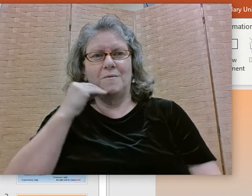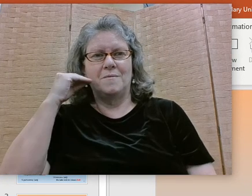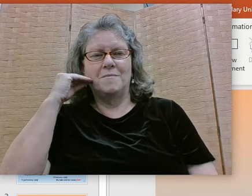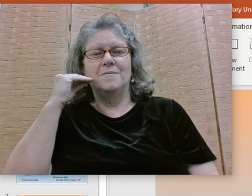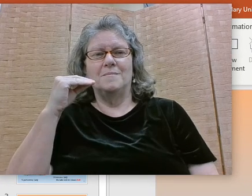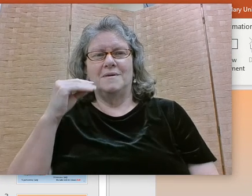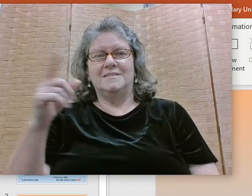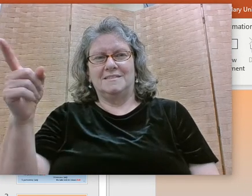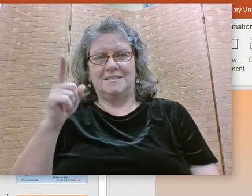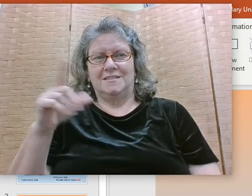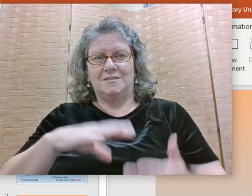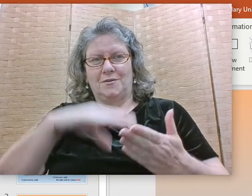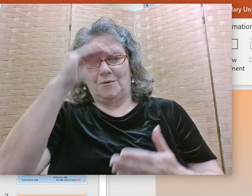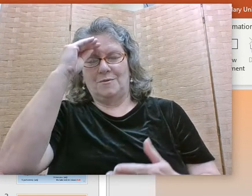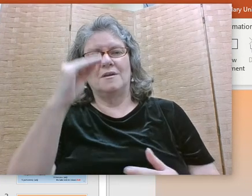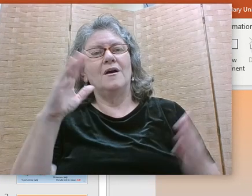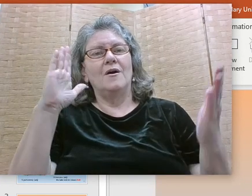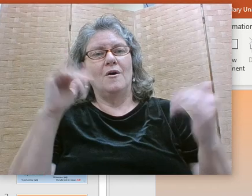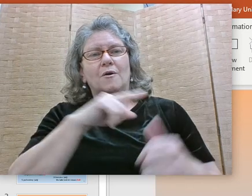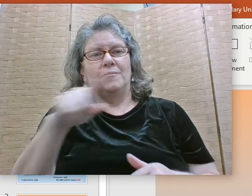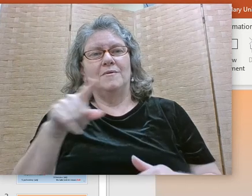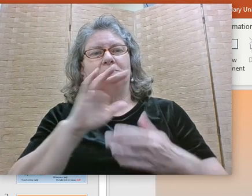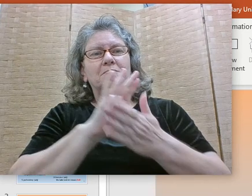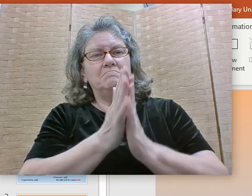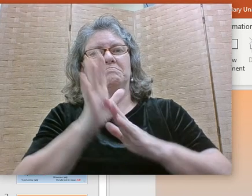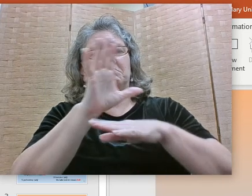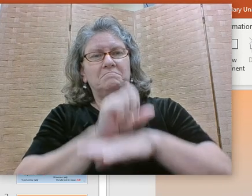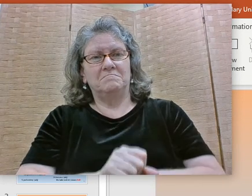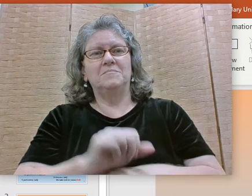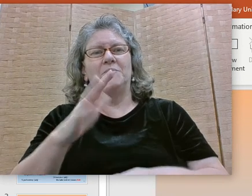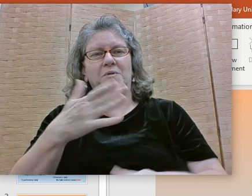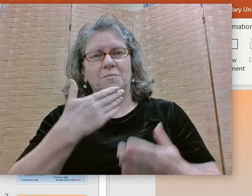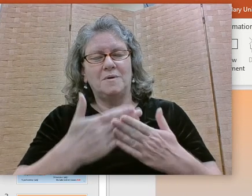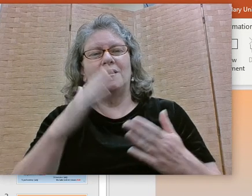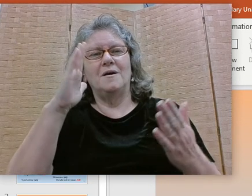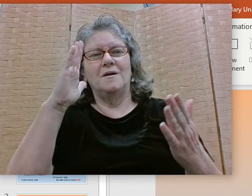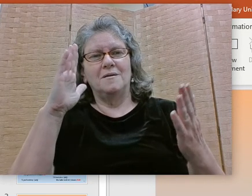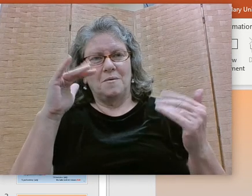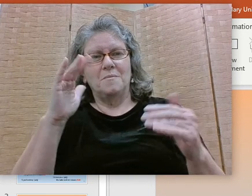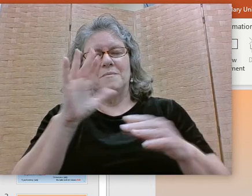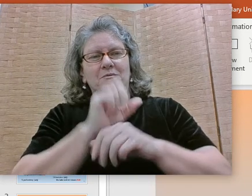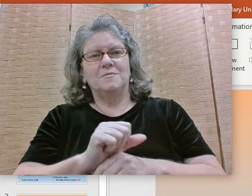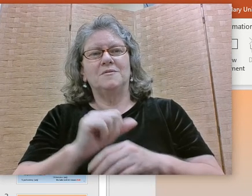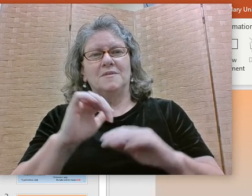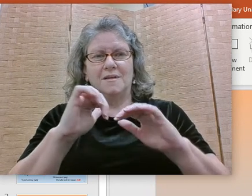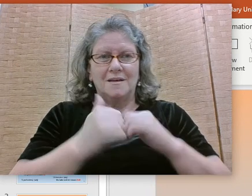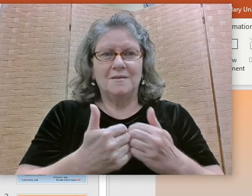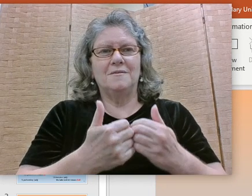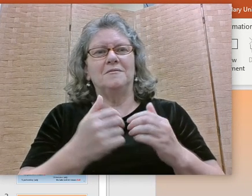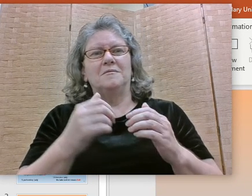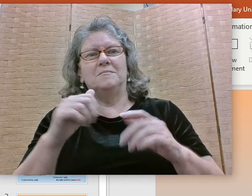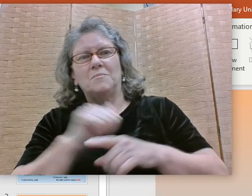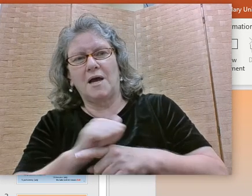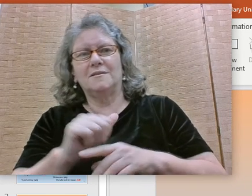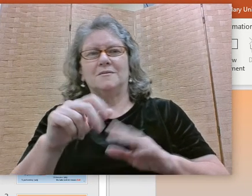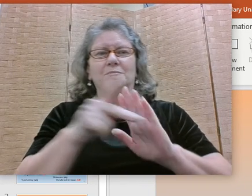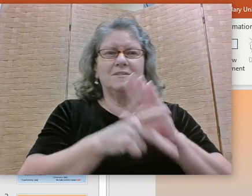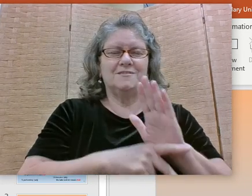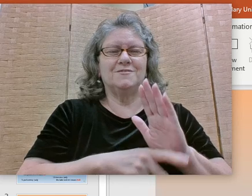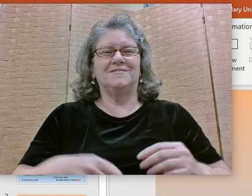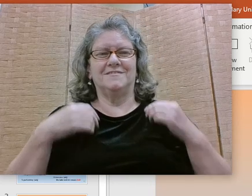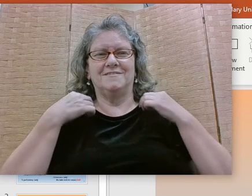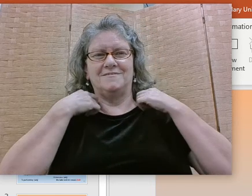guys have adjusted pretty well to this and are getting used to kind of the practices and procedures. Today we